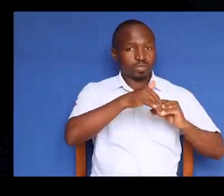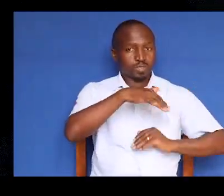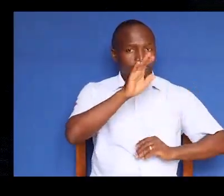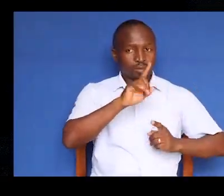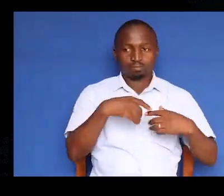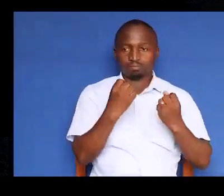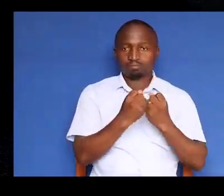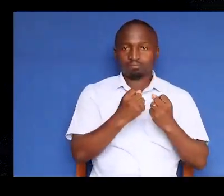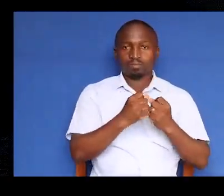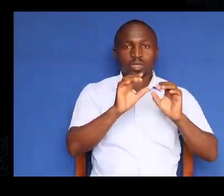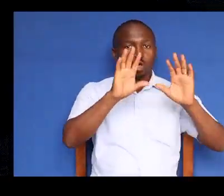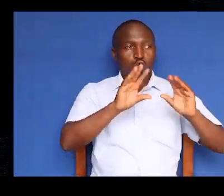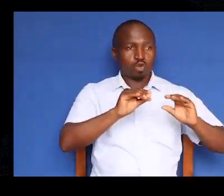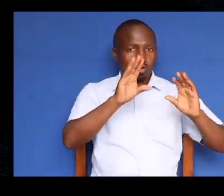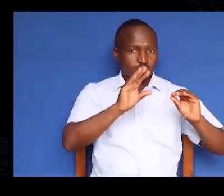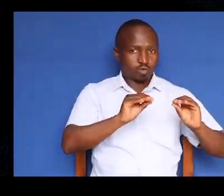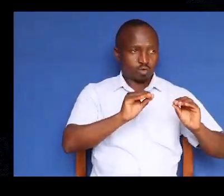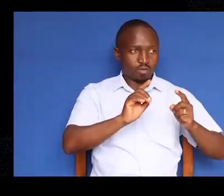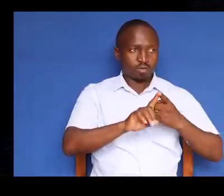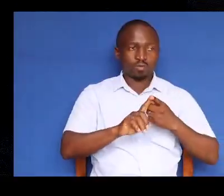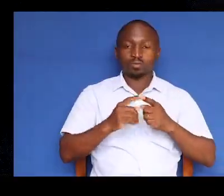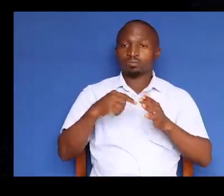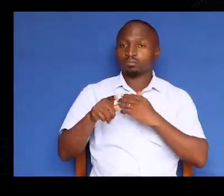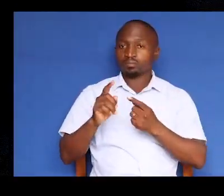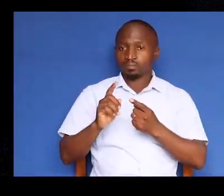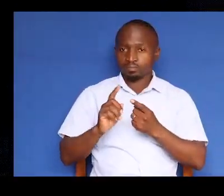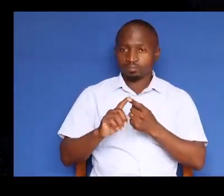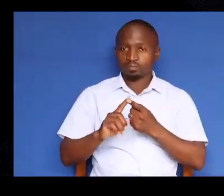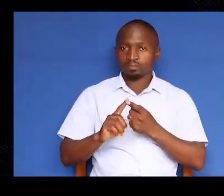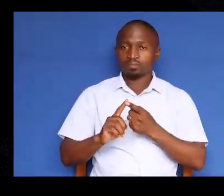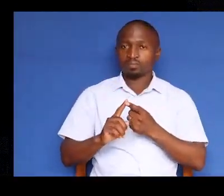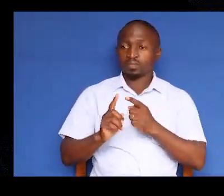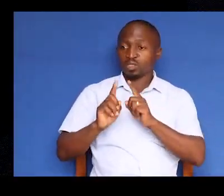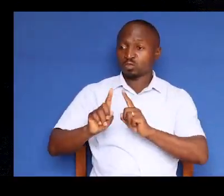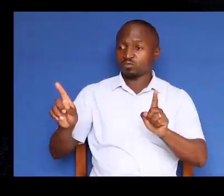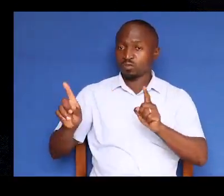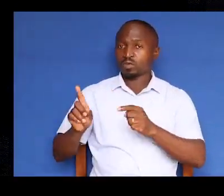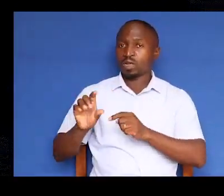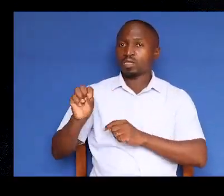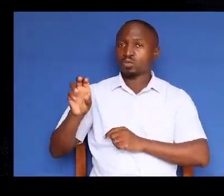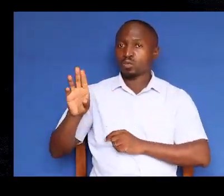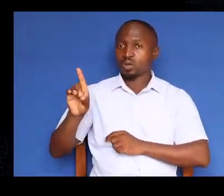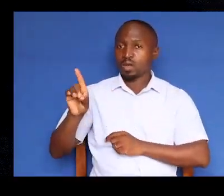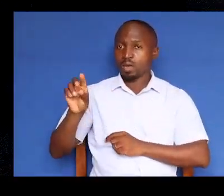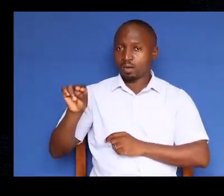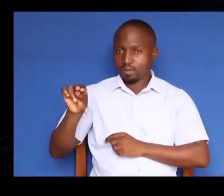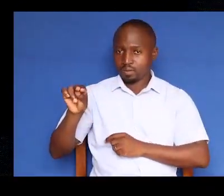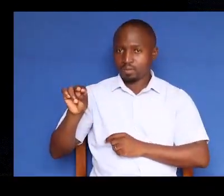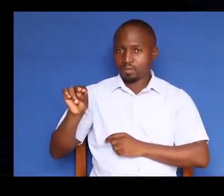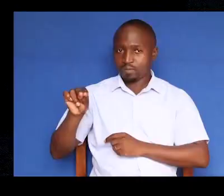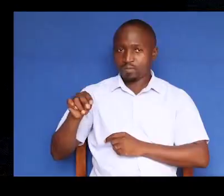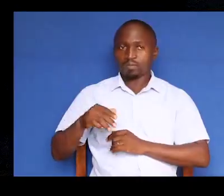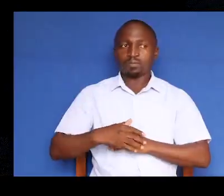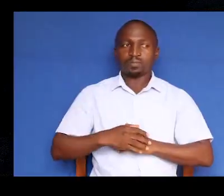country which is comparative advantage in making production of cotton compared to Sudan.